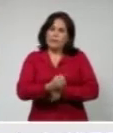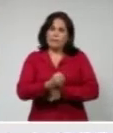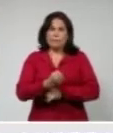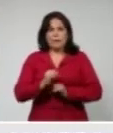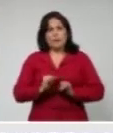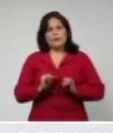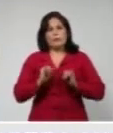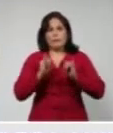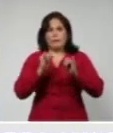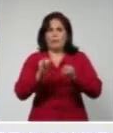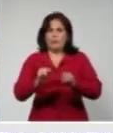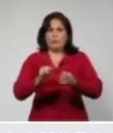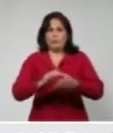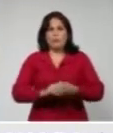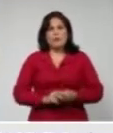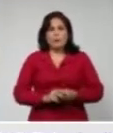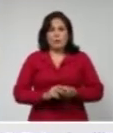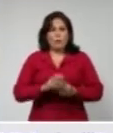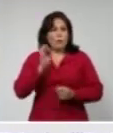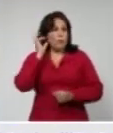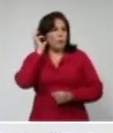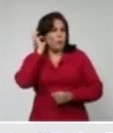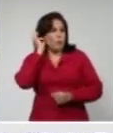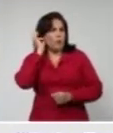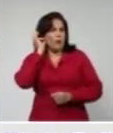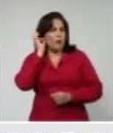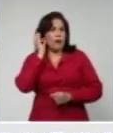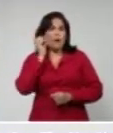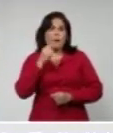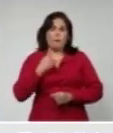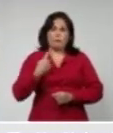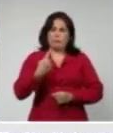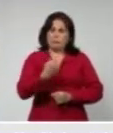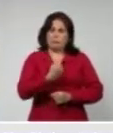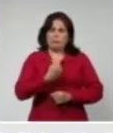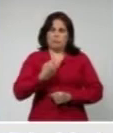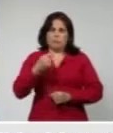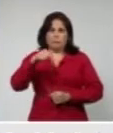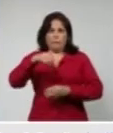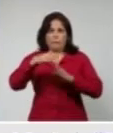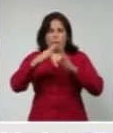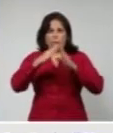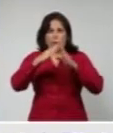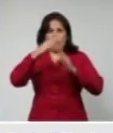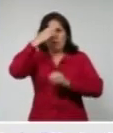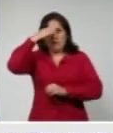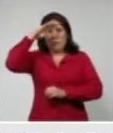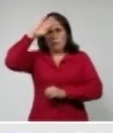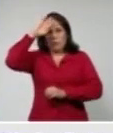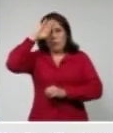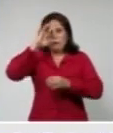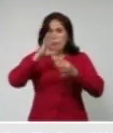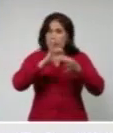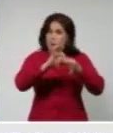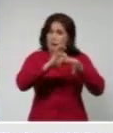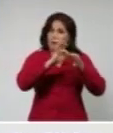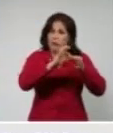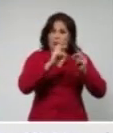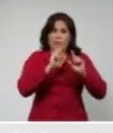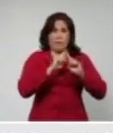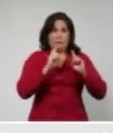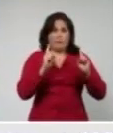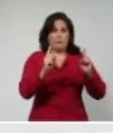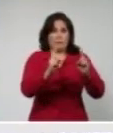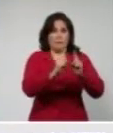begin today's press conference with the unfortunate news of the death of an 80-year-old female